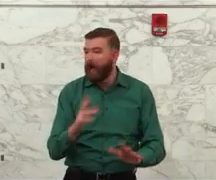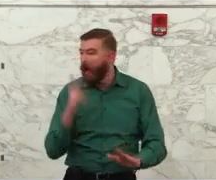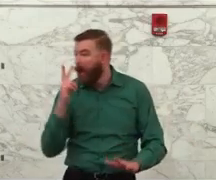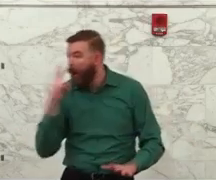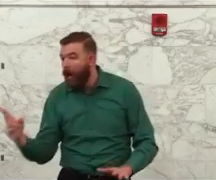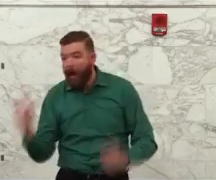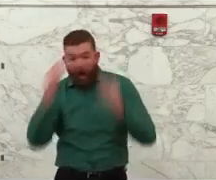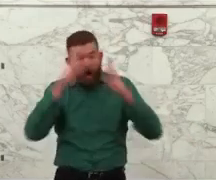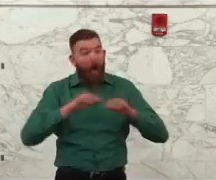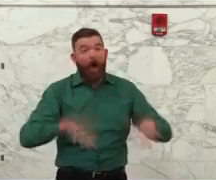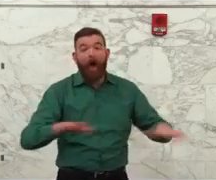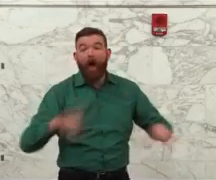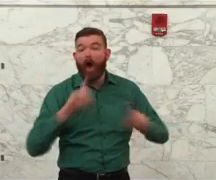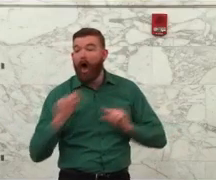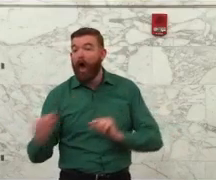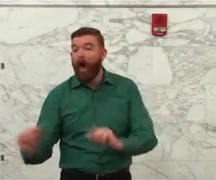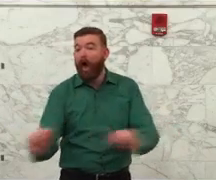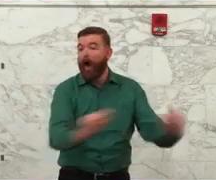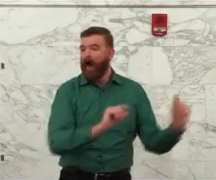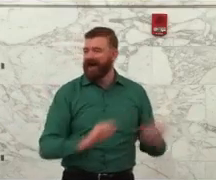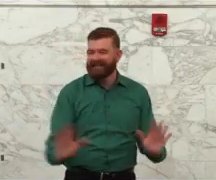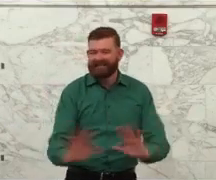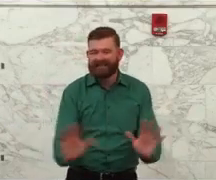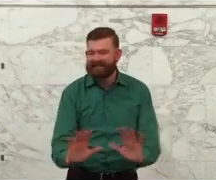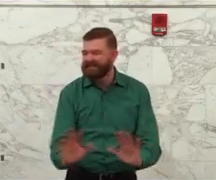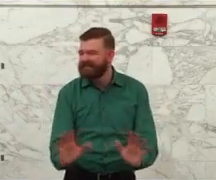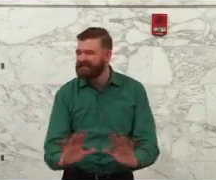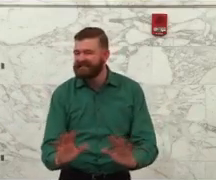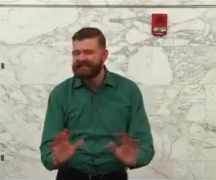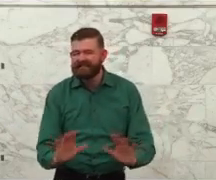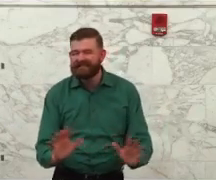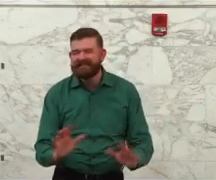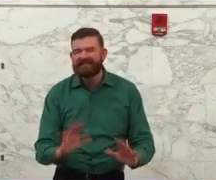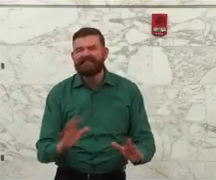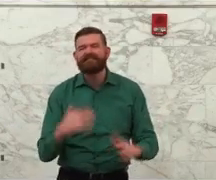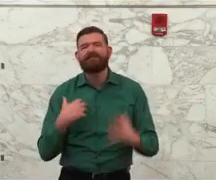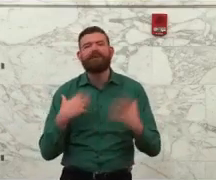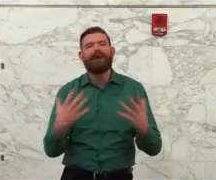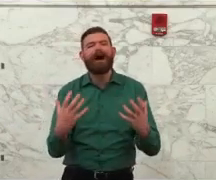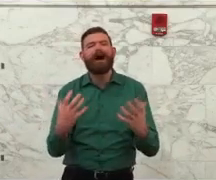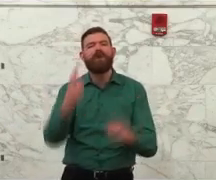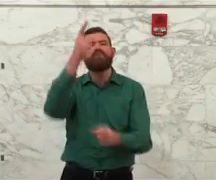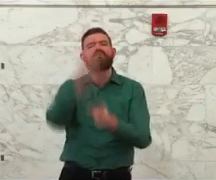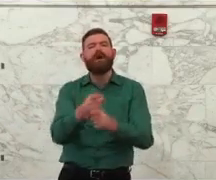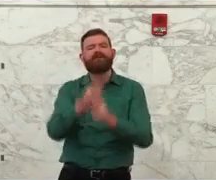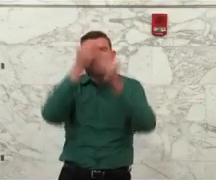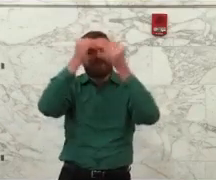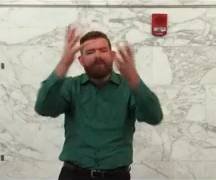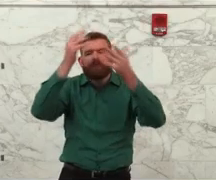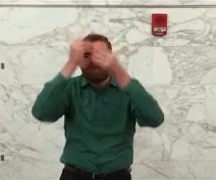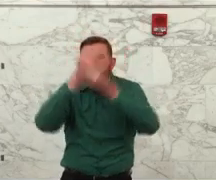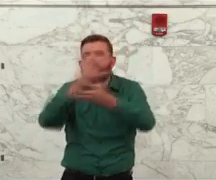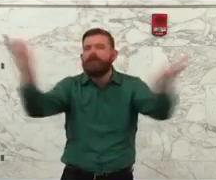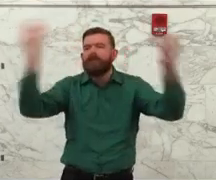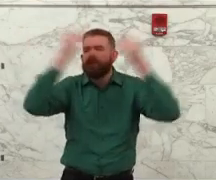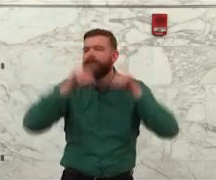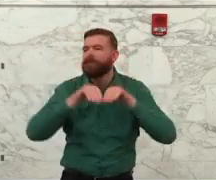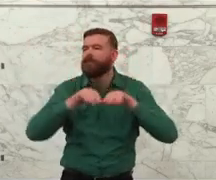minute ago, but I want to come back to this. To assist in getting the facts out to the public, we have created a new online information